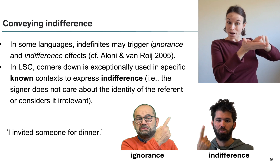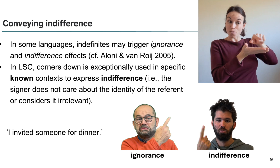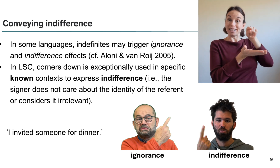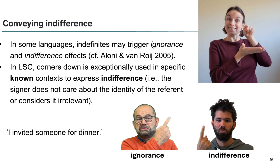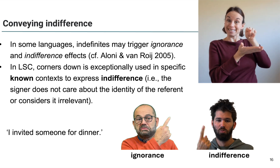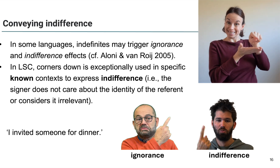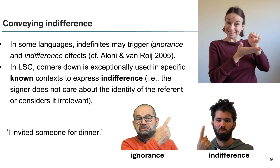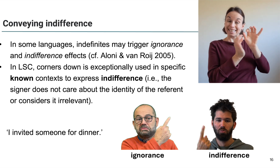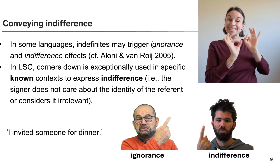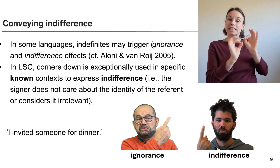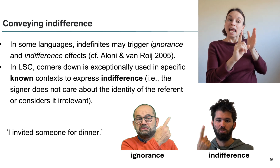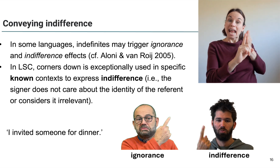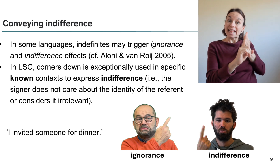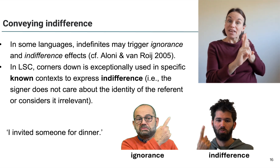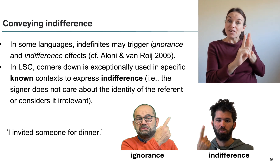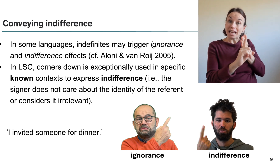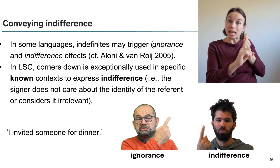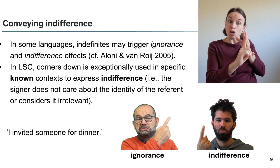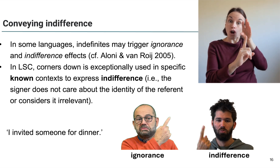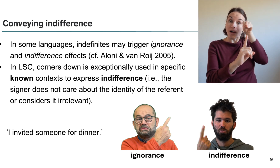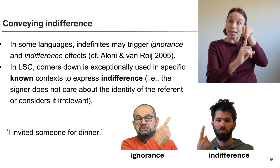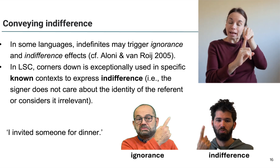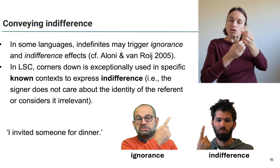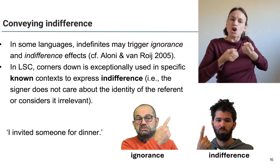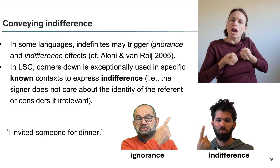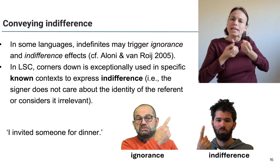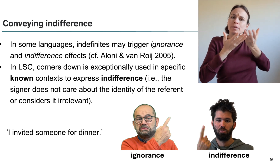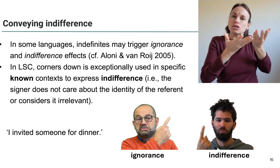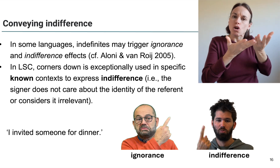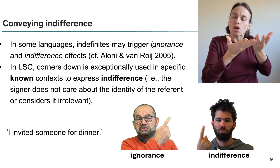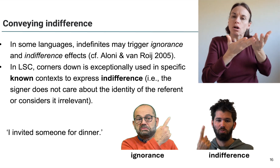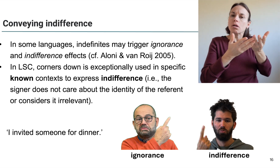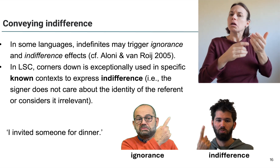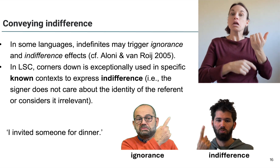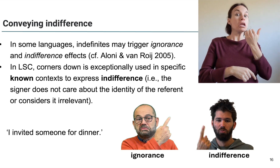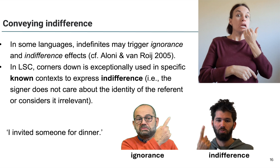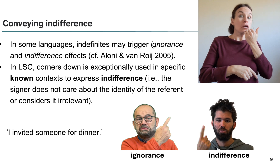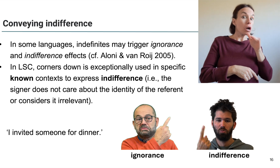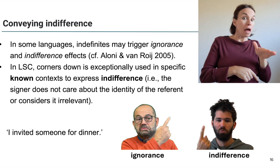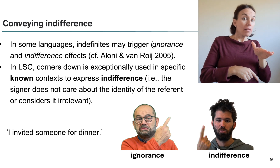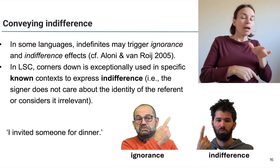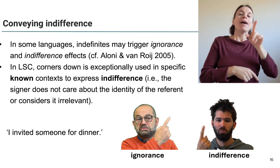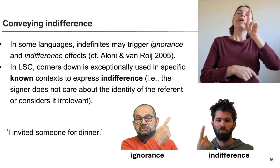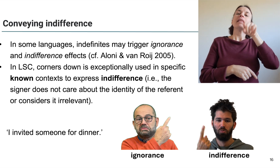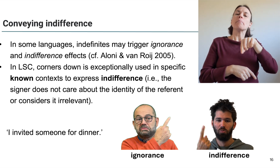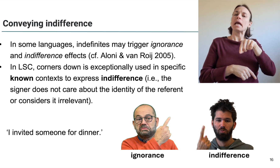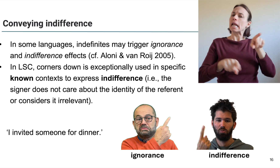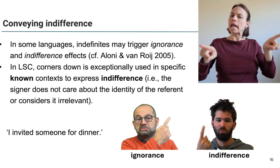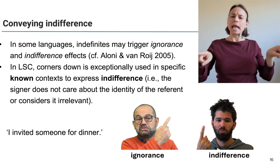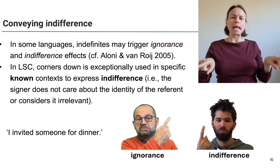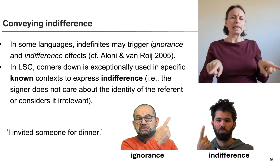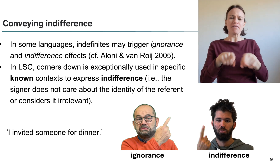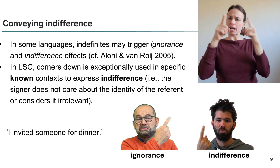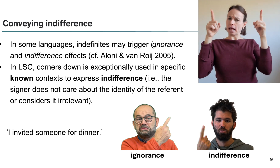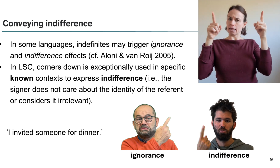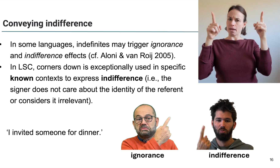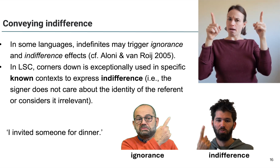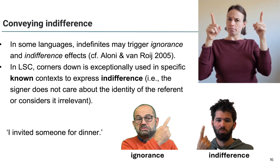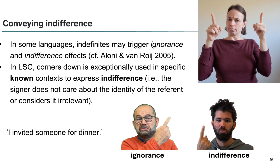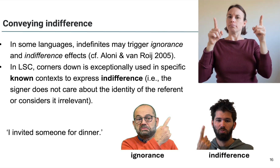Interestingly, there are languages in which indefinites may trigger ignorance but also indifference